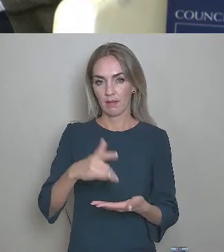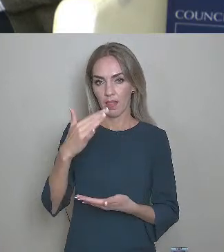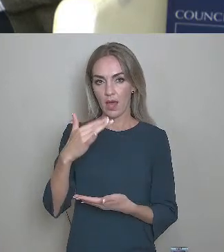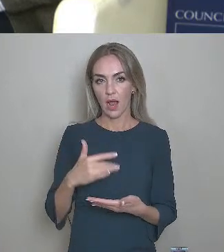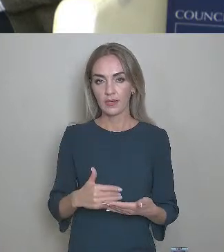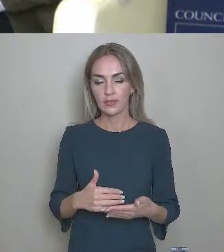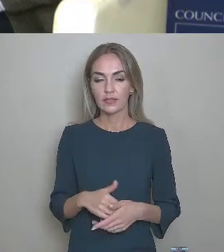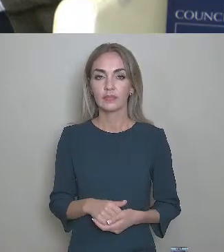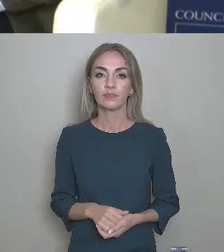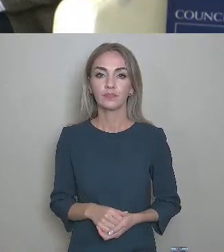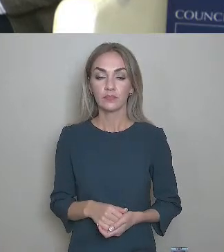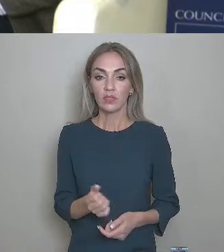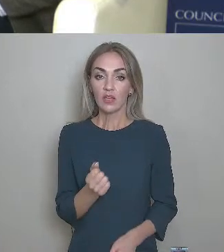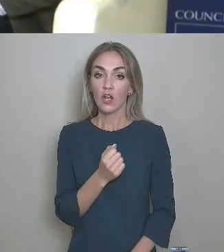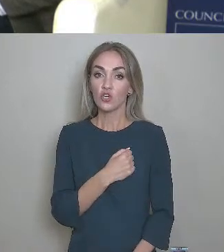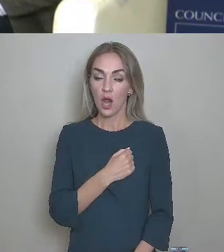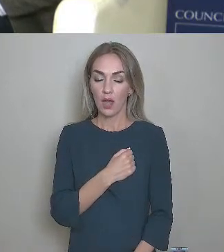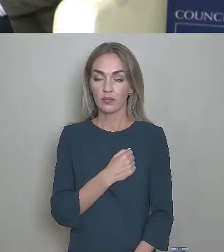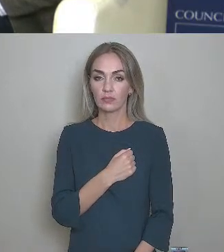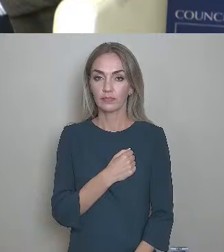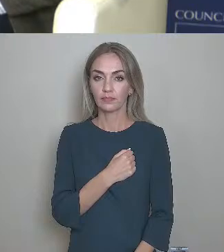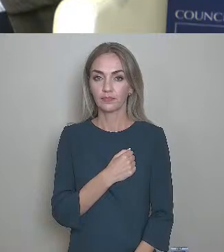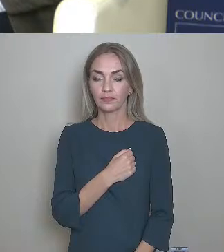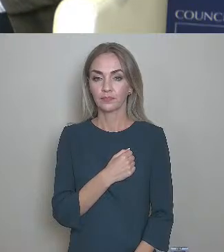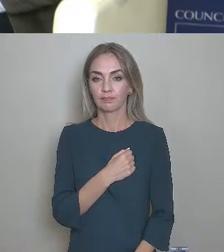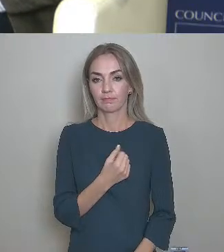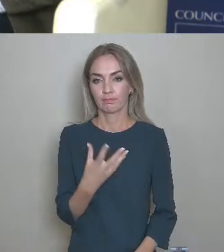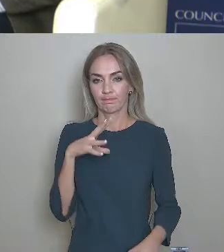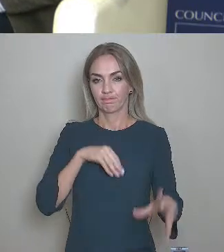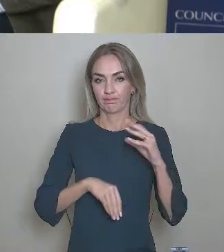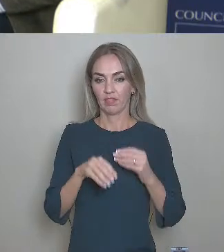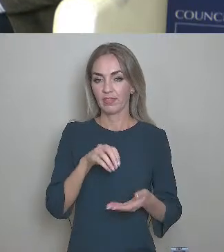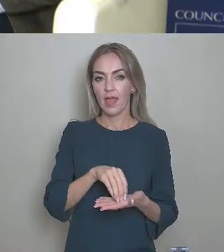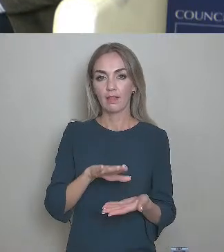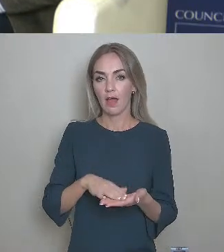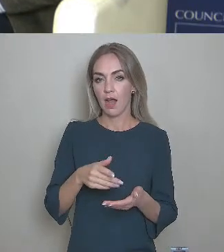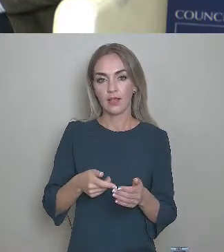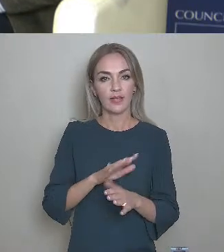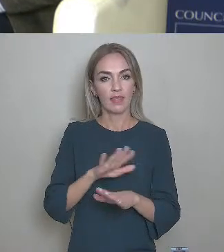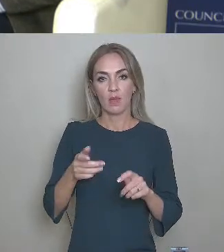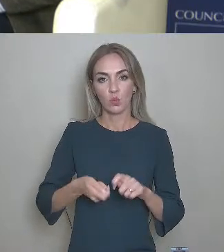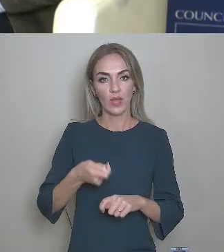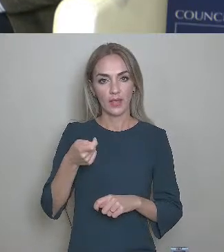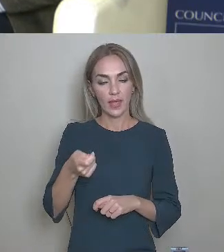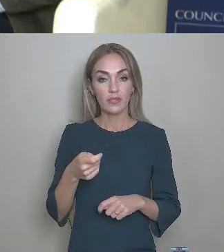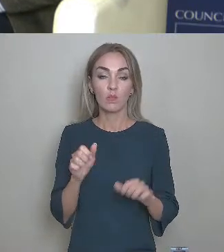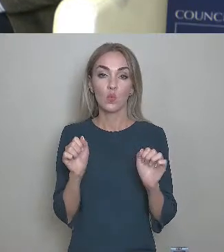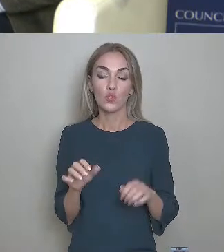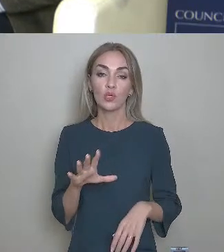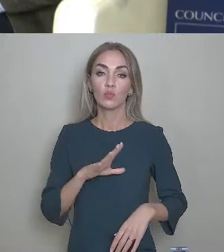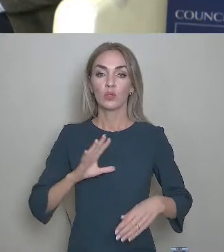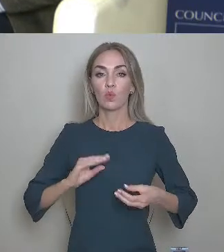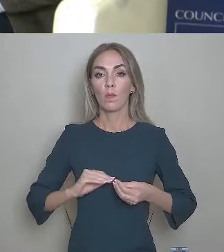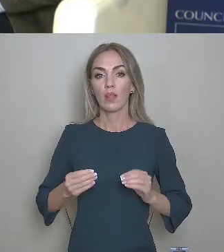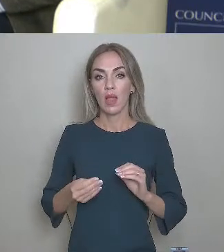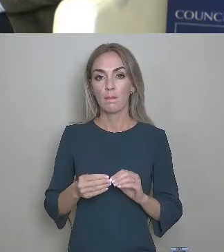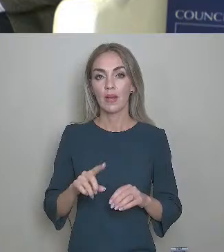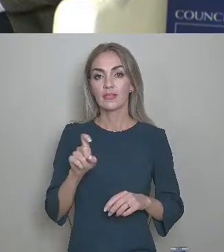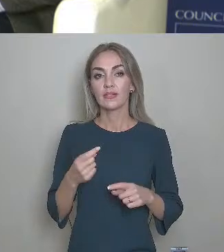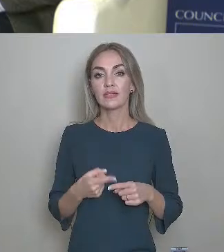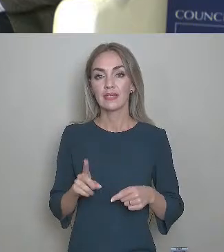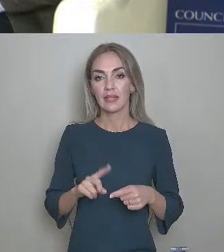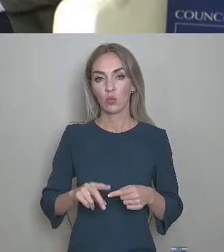the candidates failed to submit asset declarations. Sometimes they didn't submit any